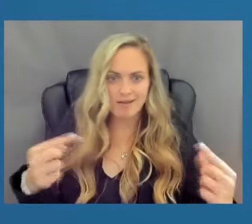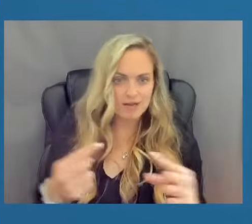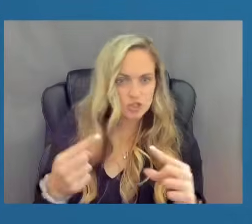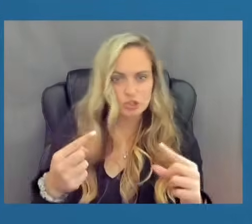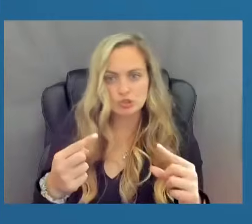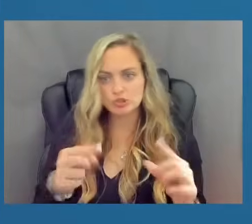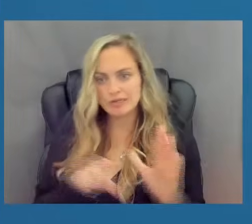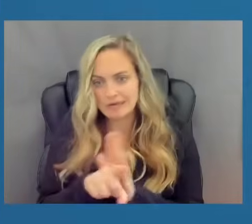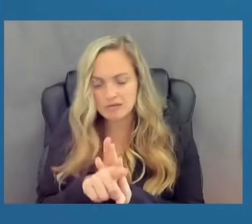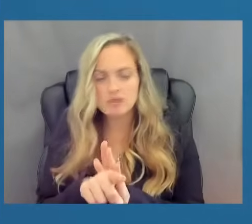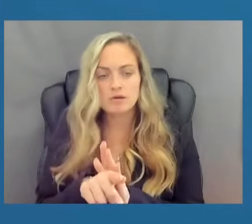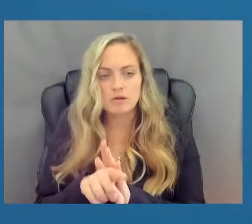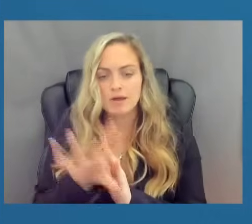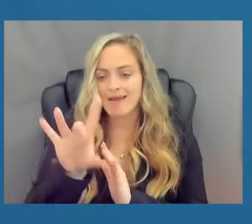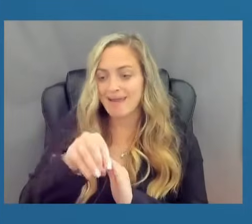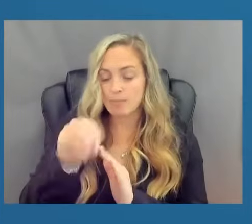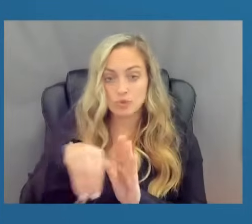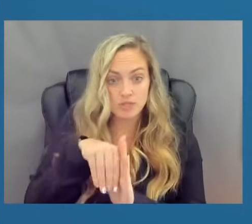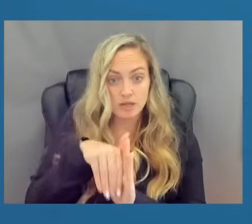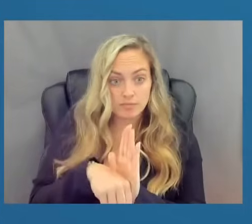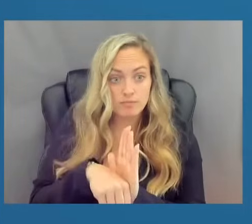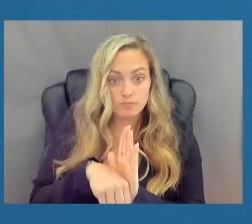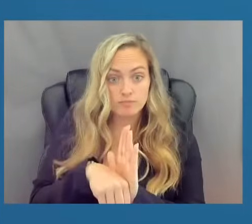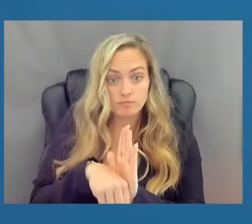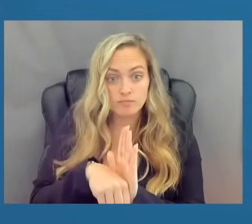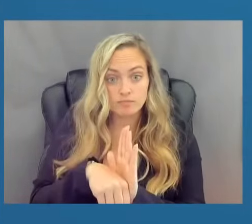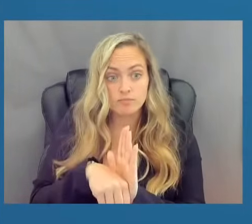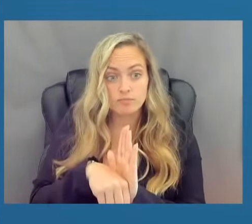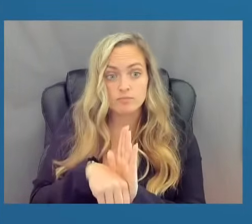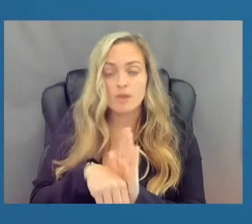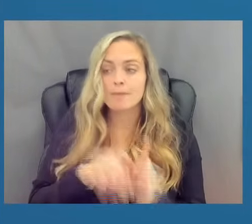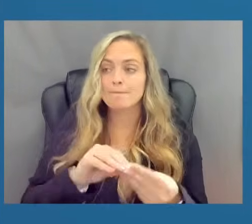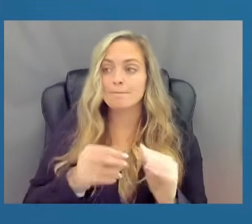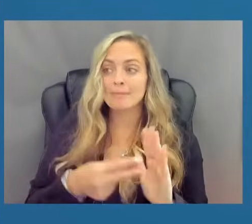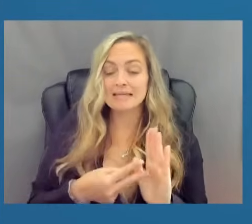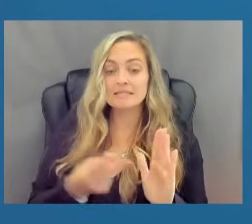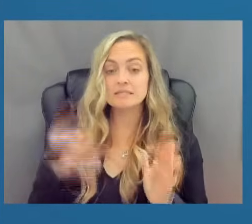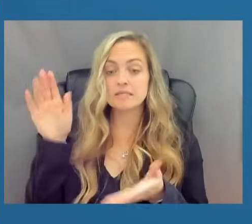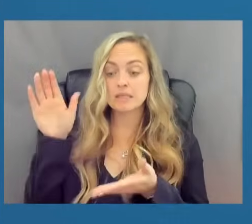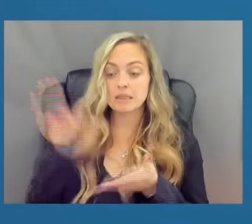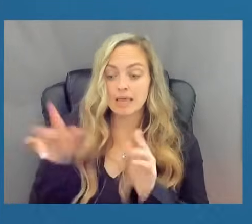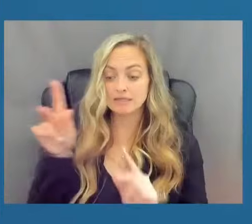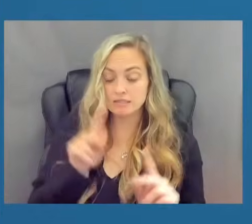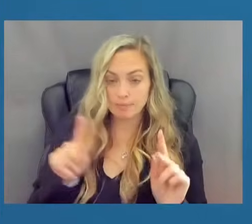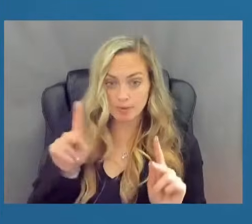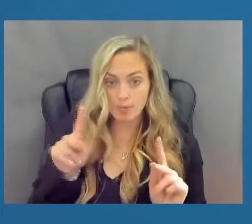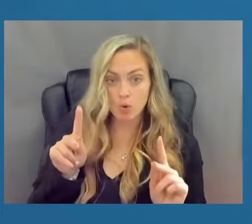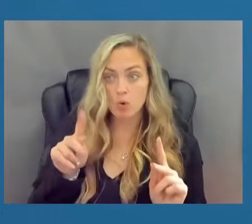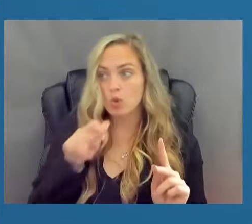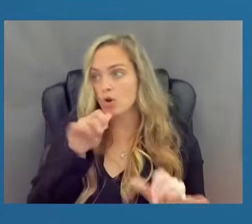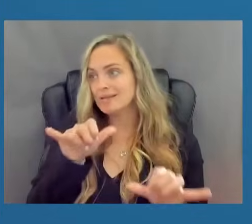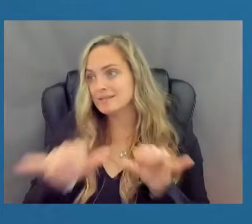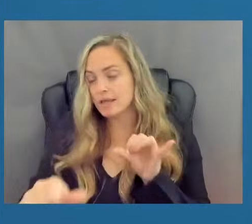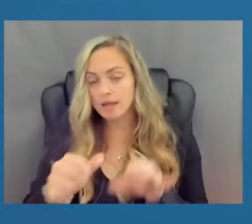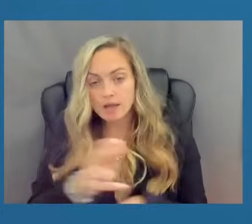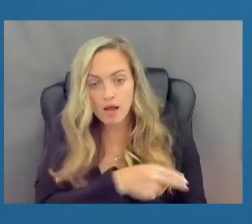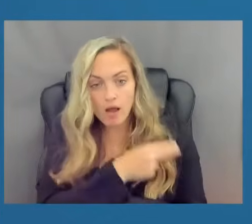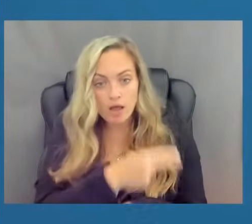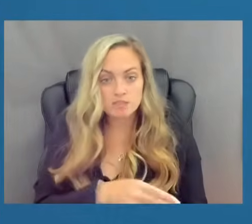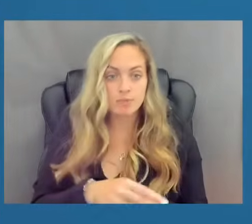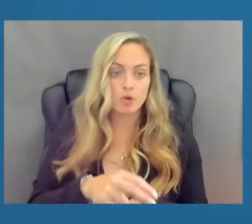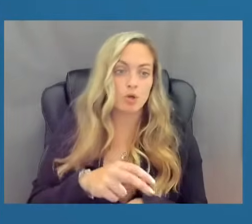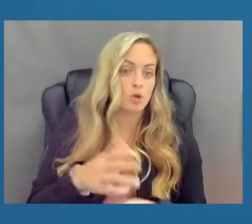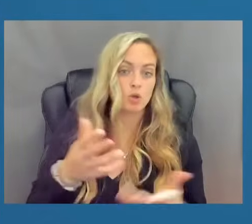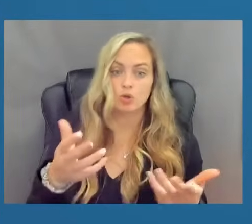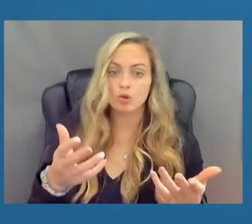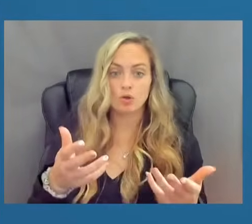8% and continues a downward trajectory, which means fewer people that are standing around either a hospital bed or a coffin. That's an